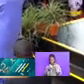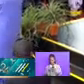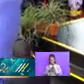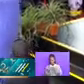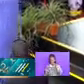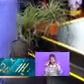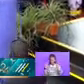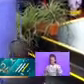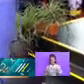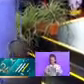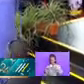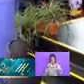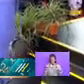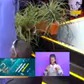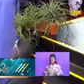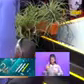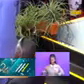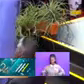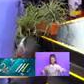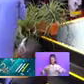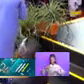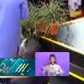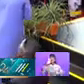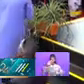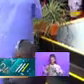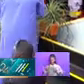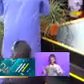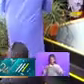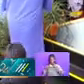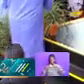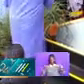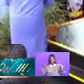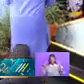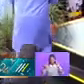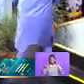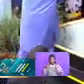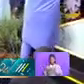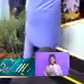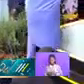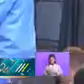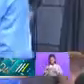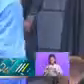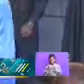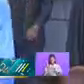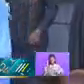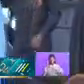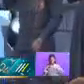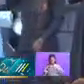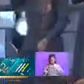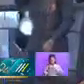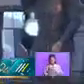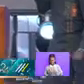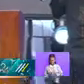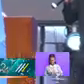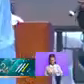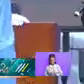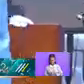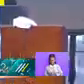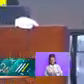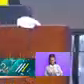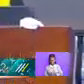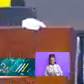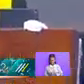altar the altar of the Living God and we decree and declare in the mighty name of